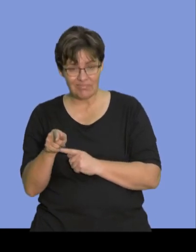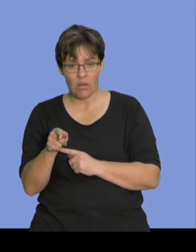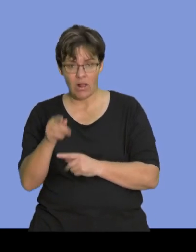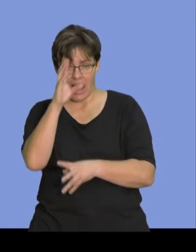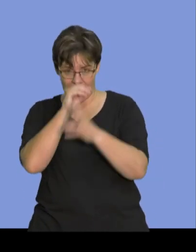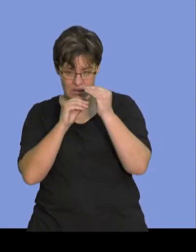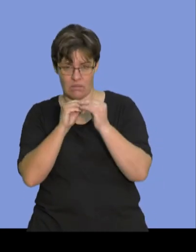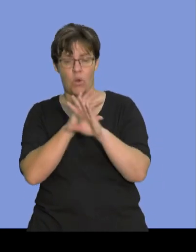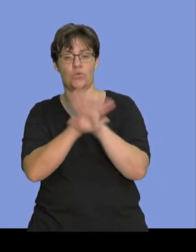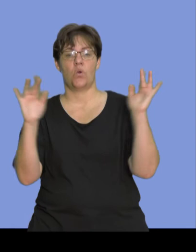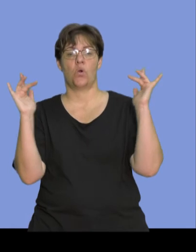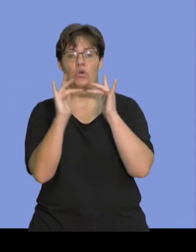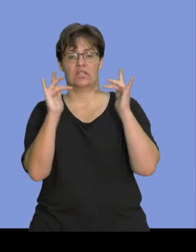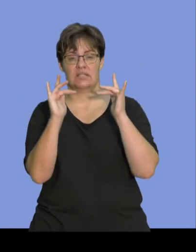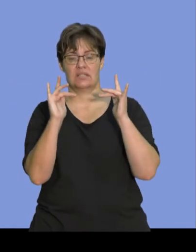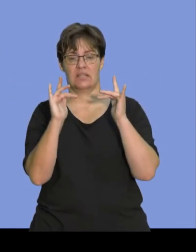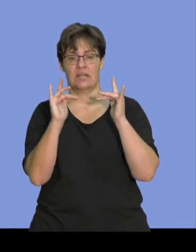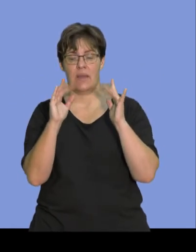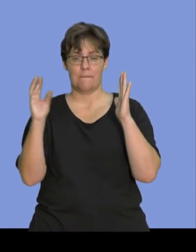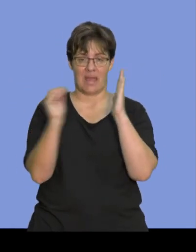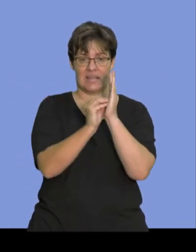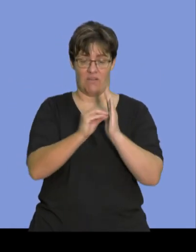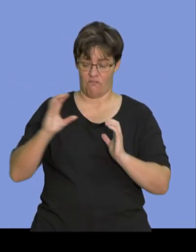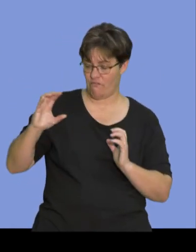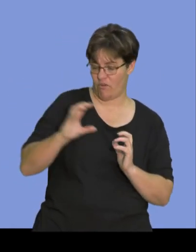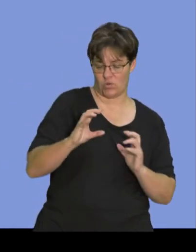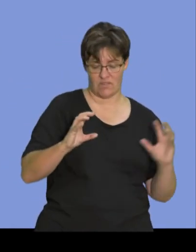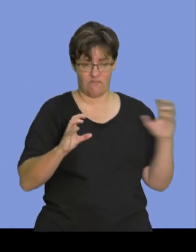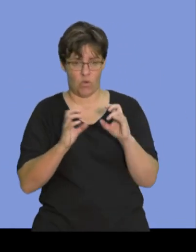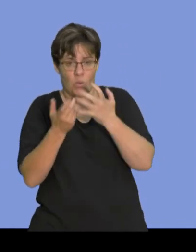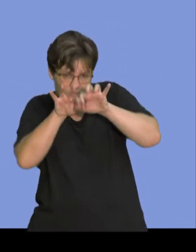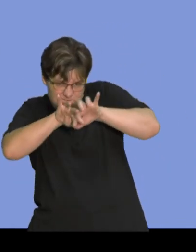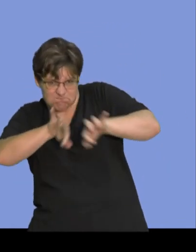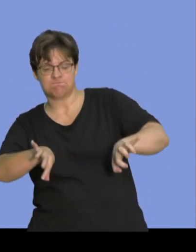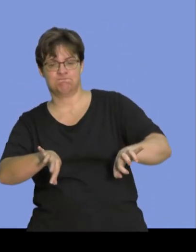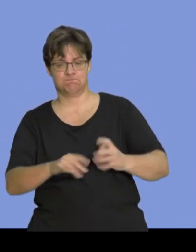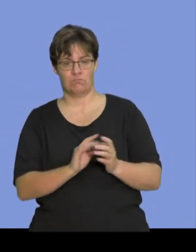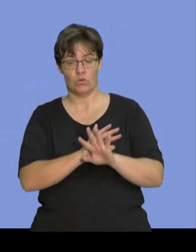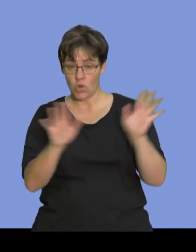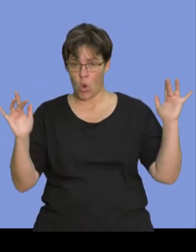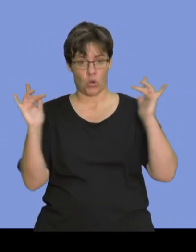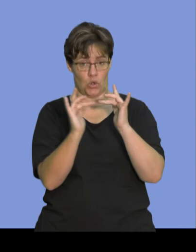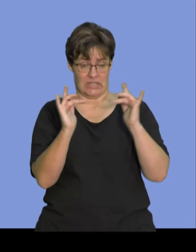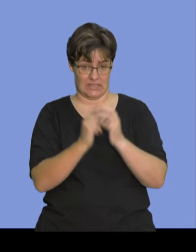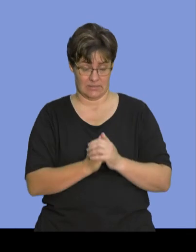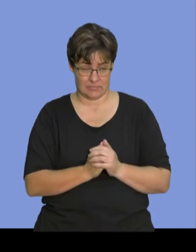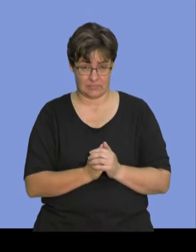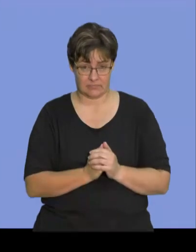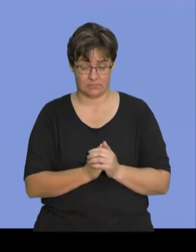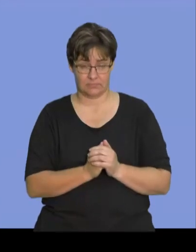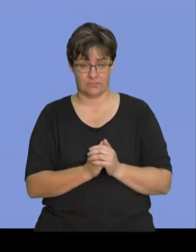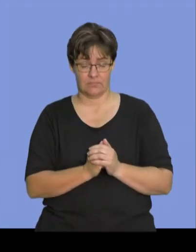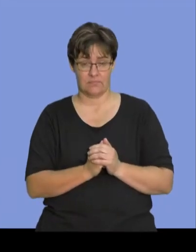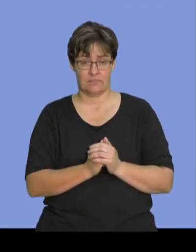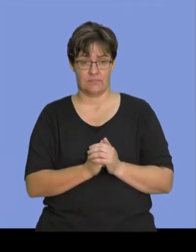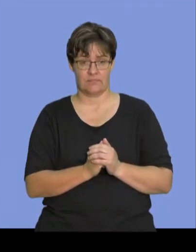It will experience a non-contact magnetic force. So this magnetic force is essentially a non-contact